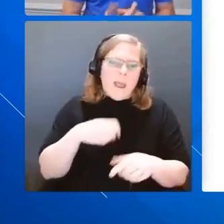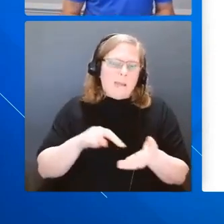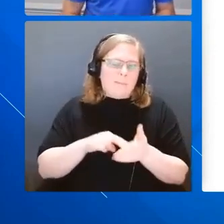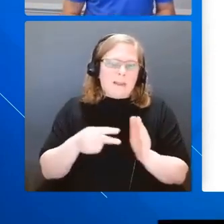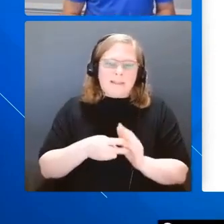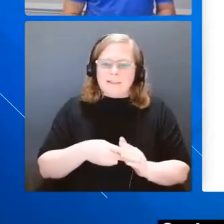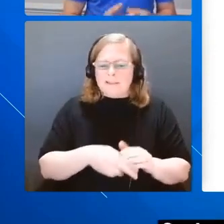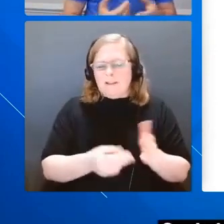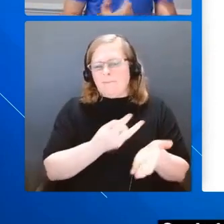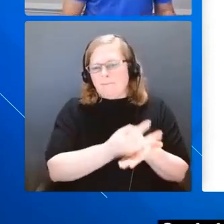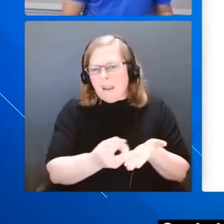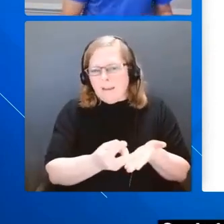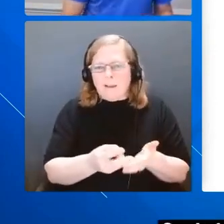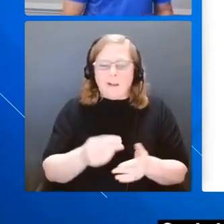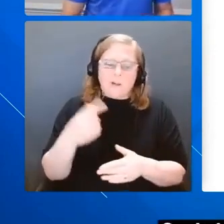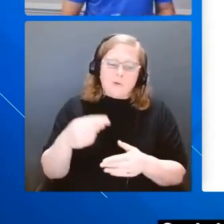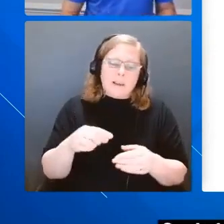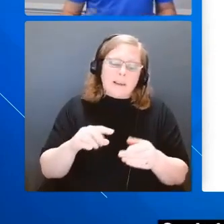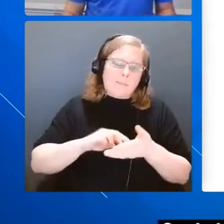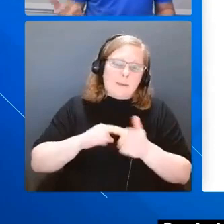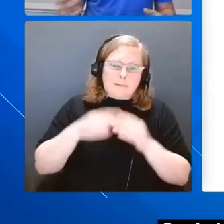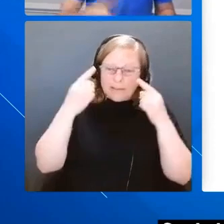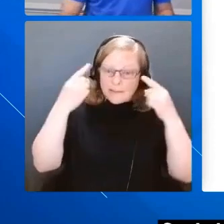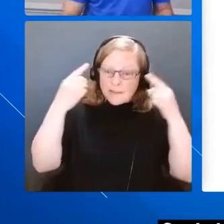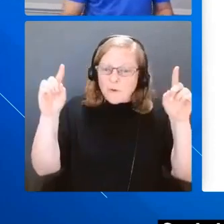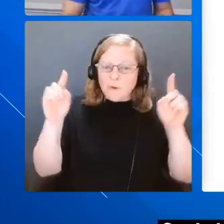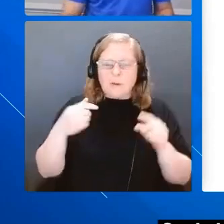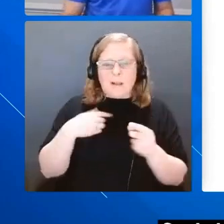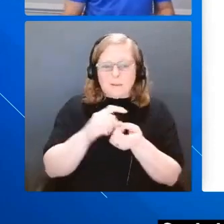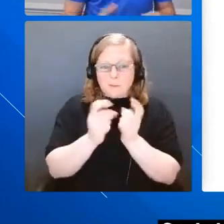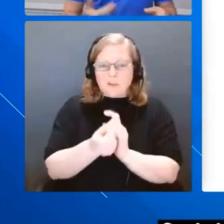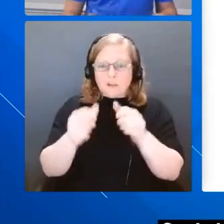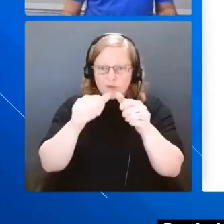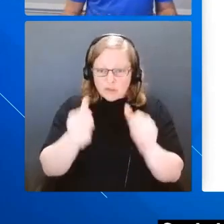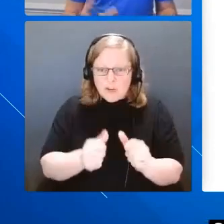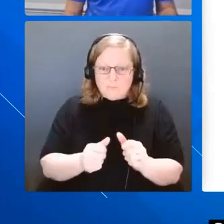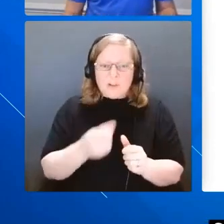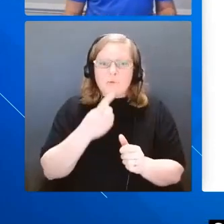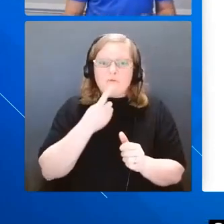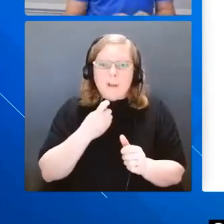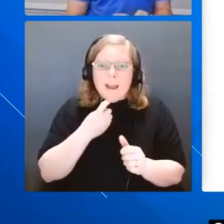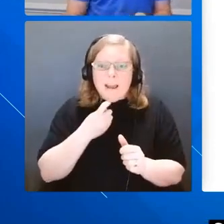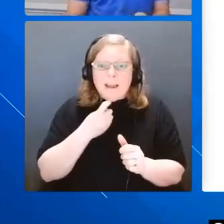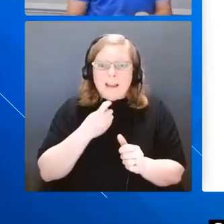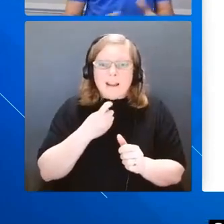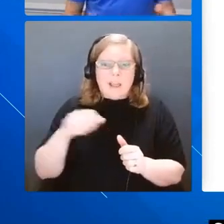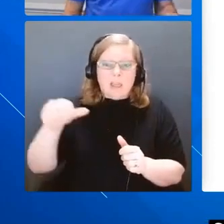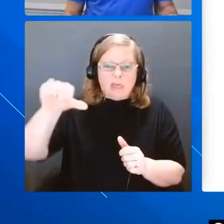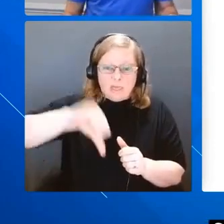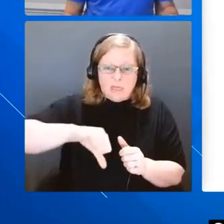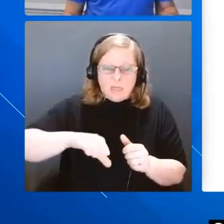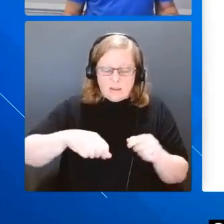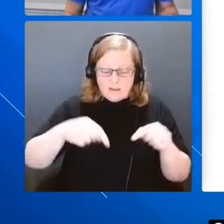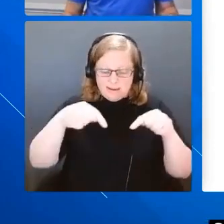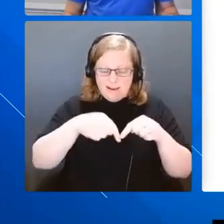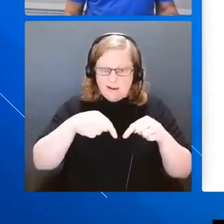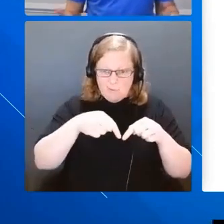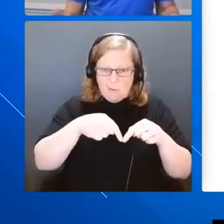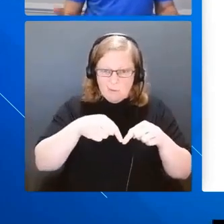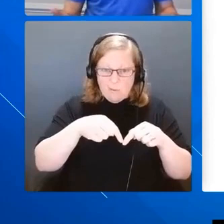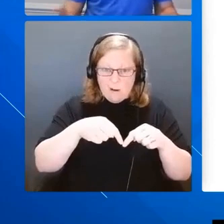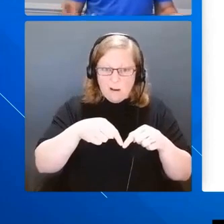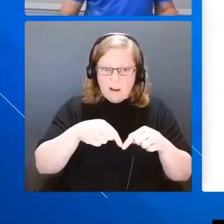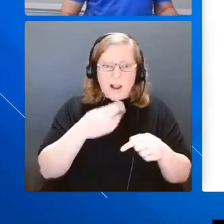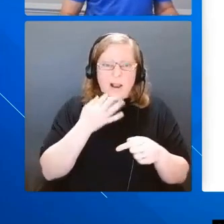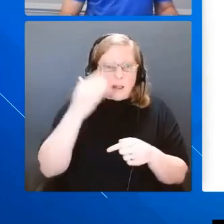good. So I changed it instead of just a red circle to a red down arrow. So somebody who's color vision deficient can tell the difference, like, hey,